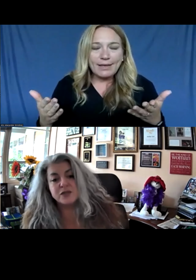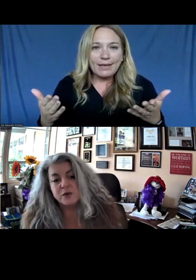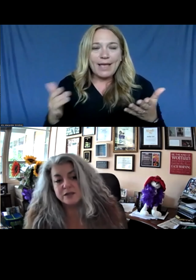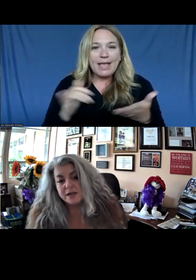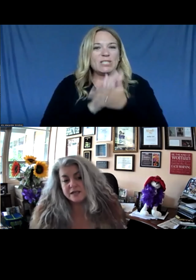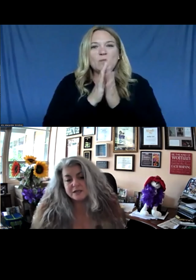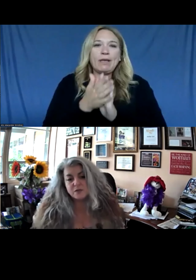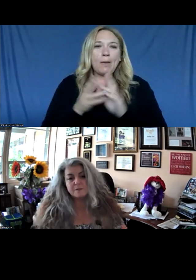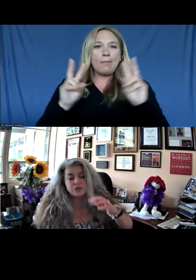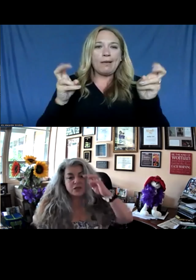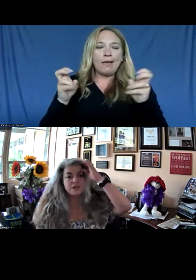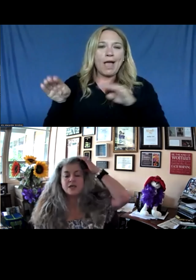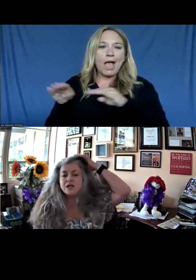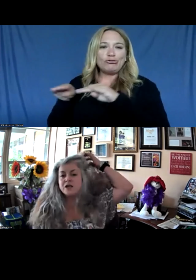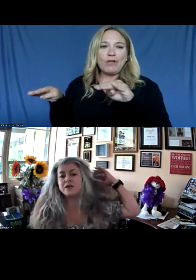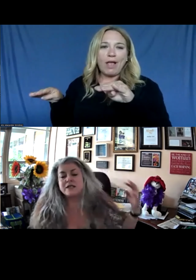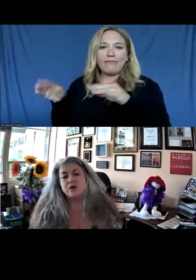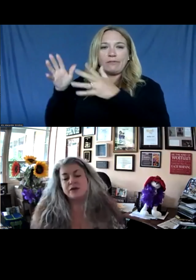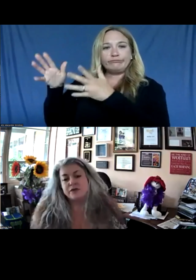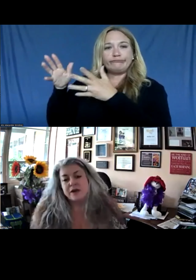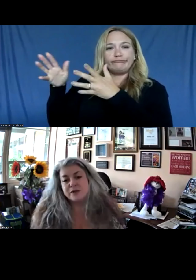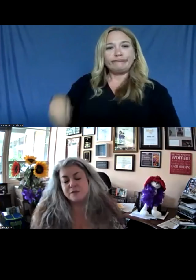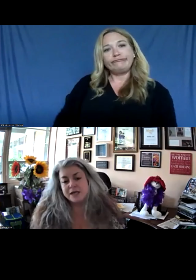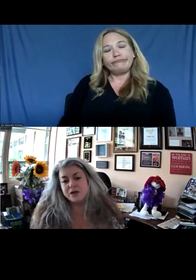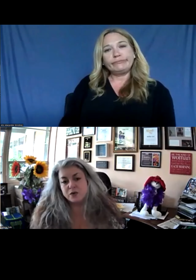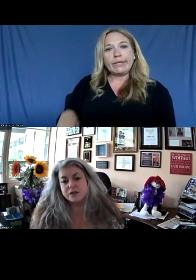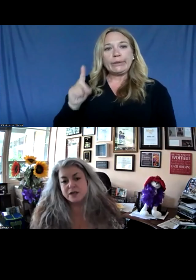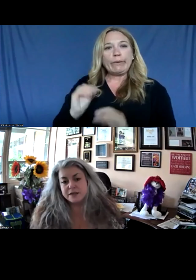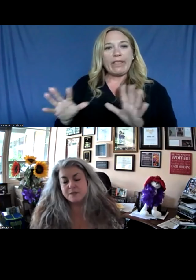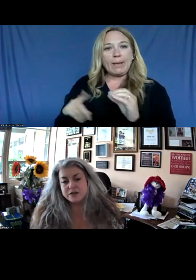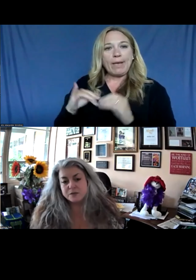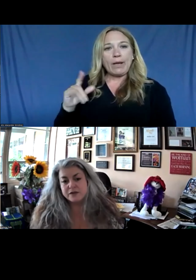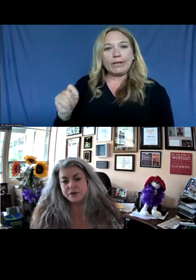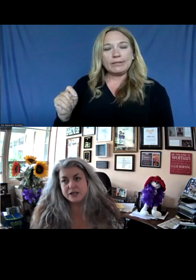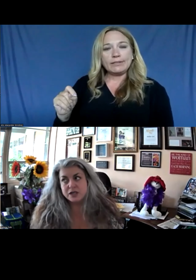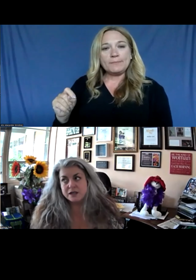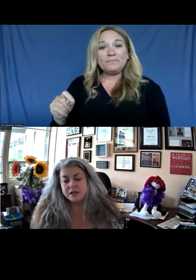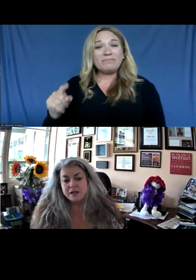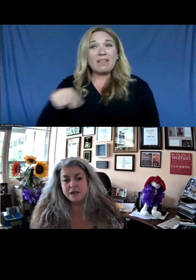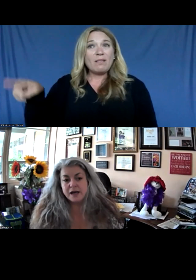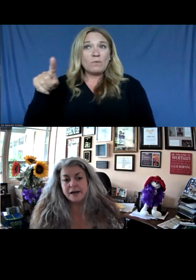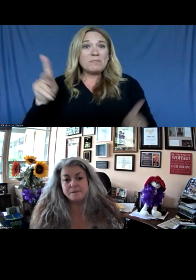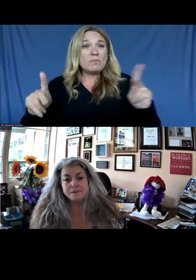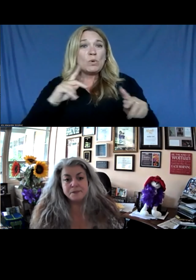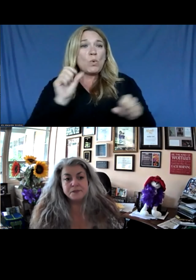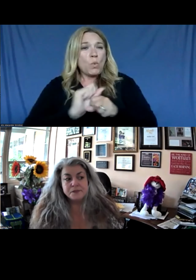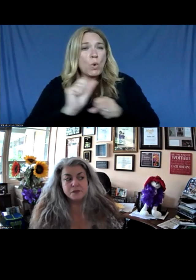those of us who worked on this, Sawait mentioned, the Stakeholder Advisory Committee who worked on this master plan for aging.